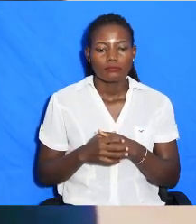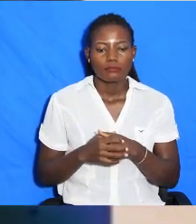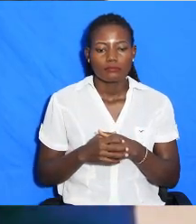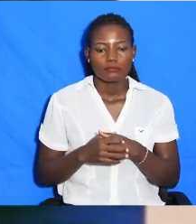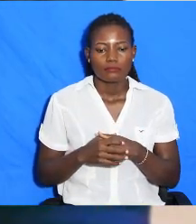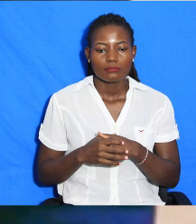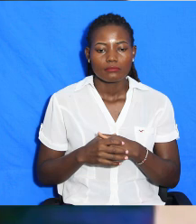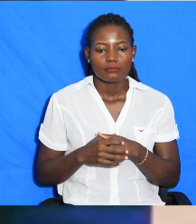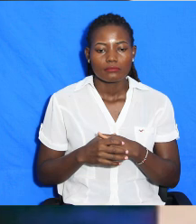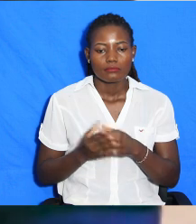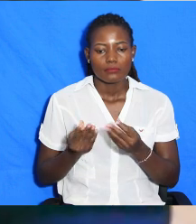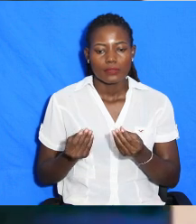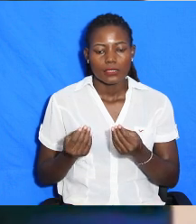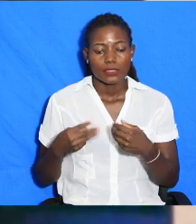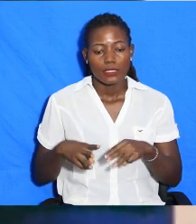a simpler way of